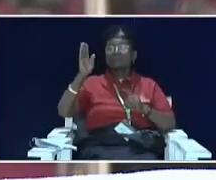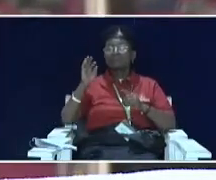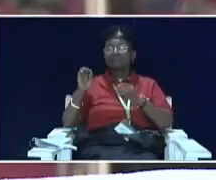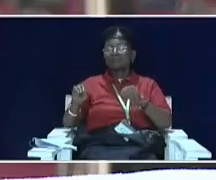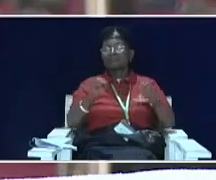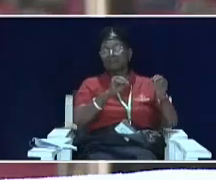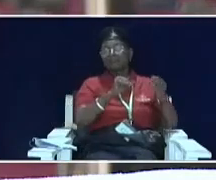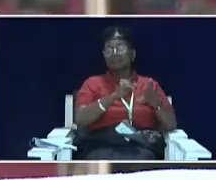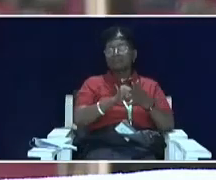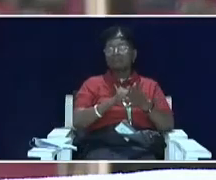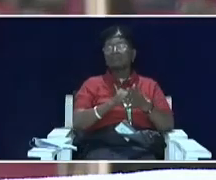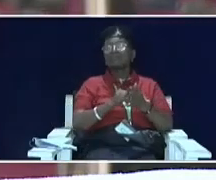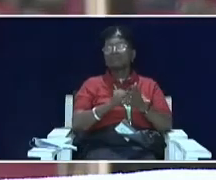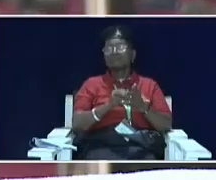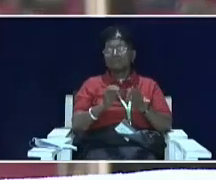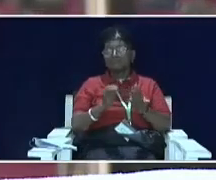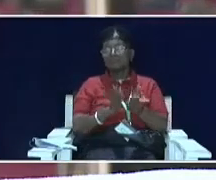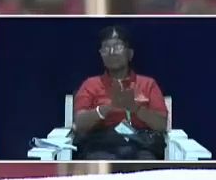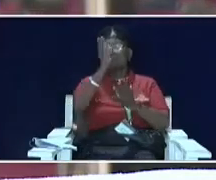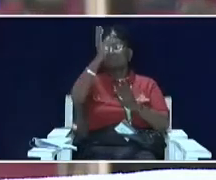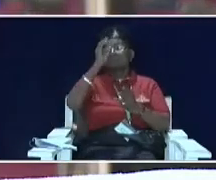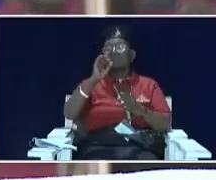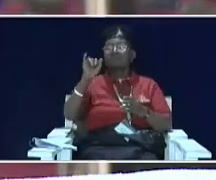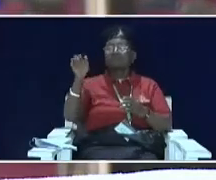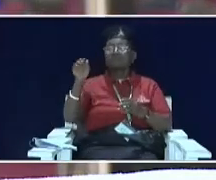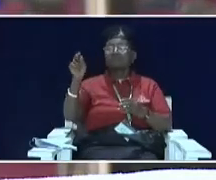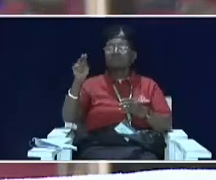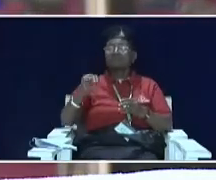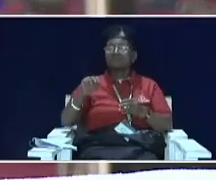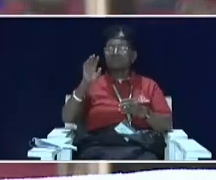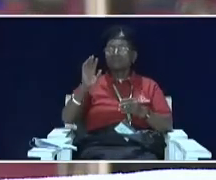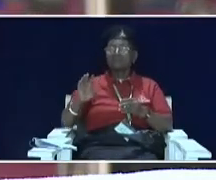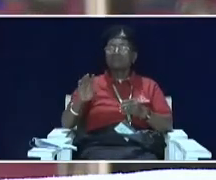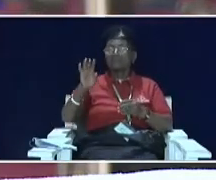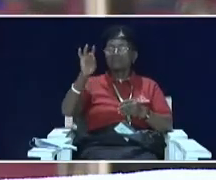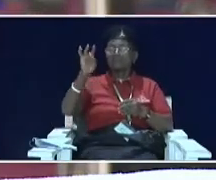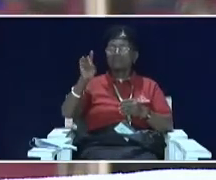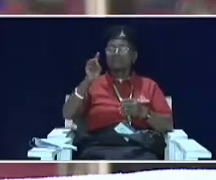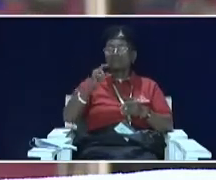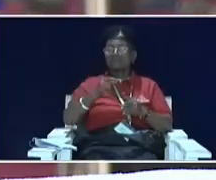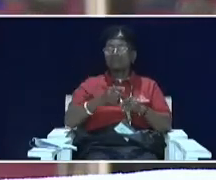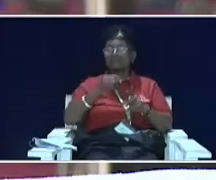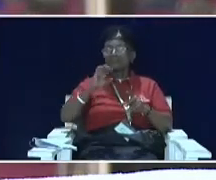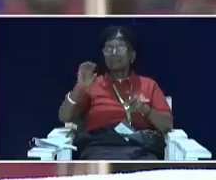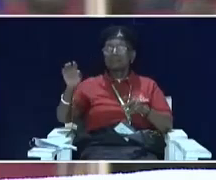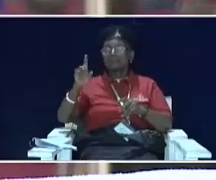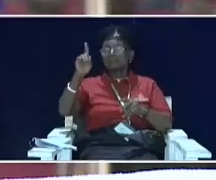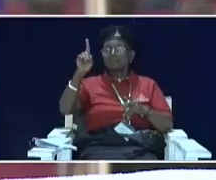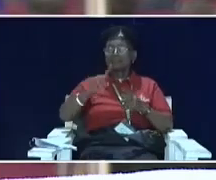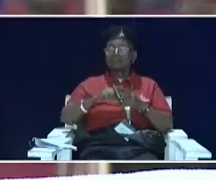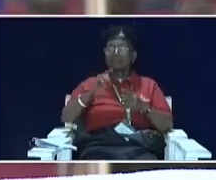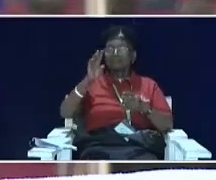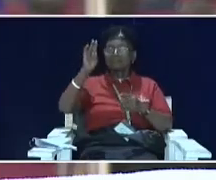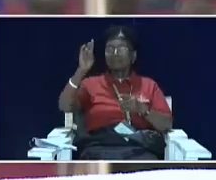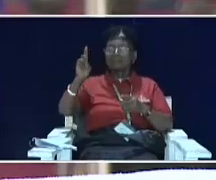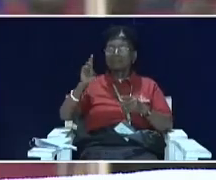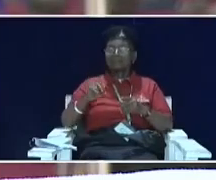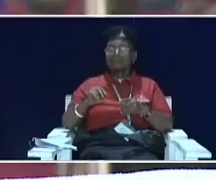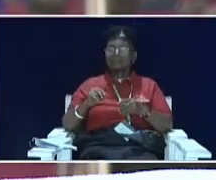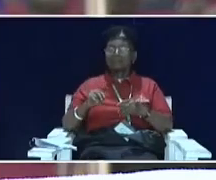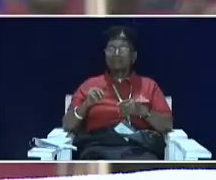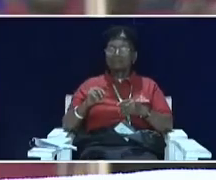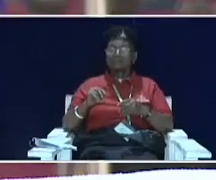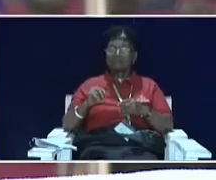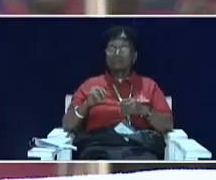John chapter 9, from verse 1 to 7. John 9, 1 to 7.